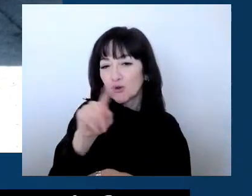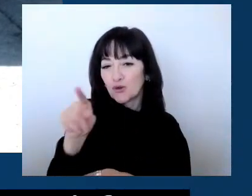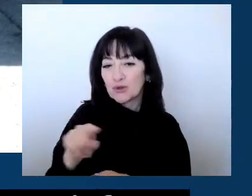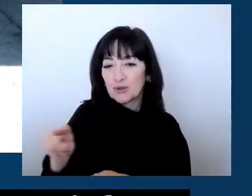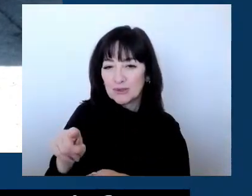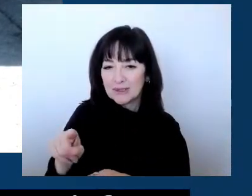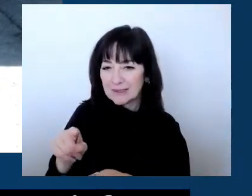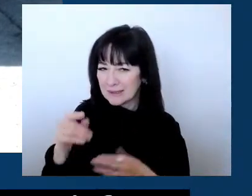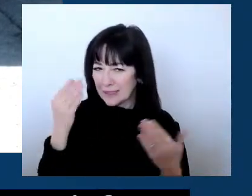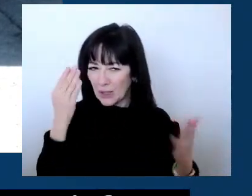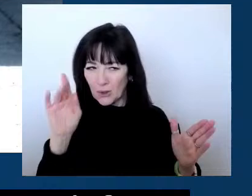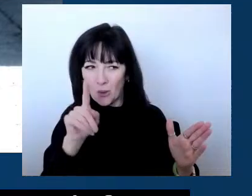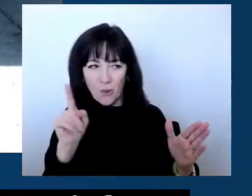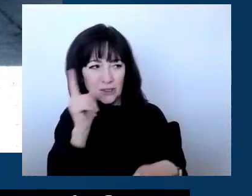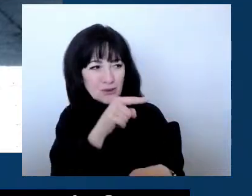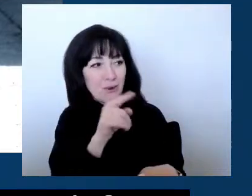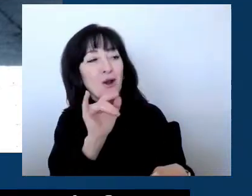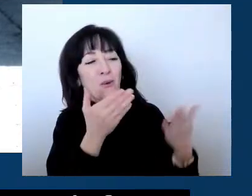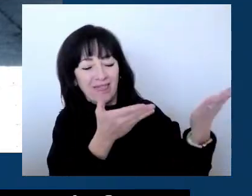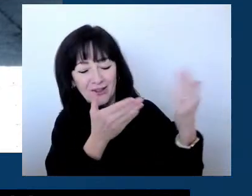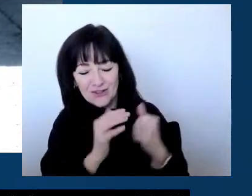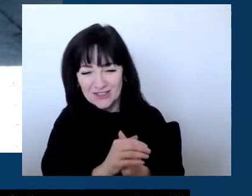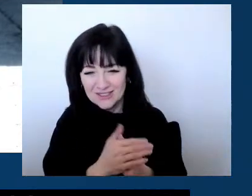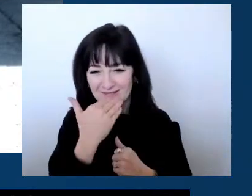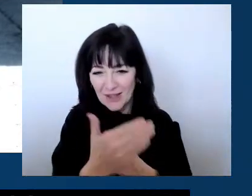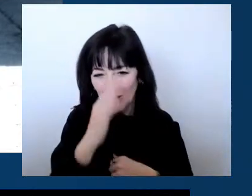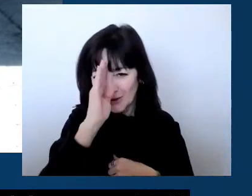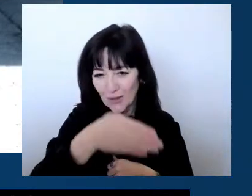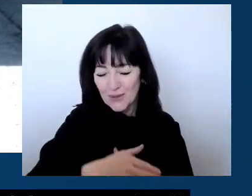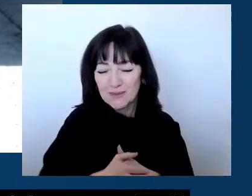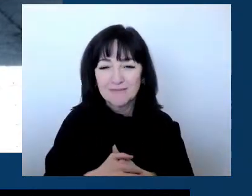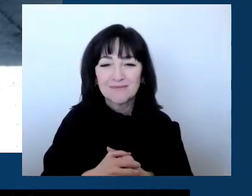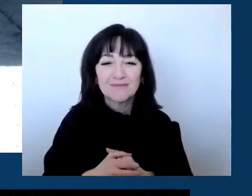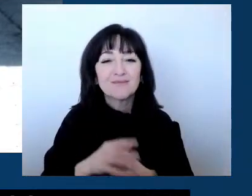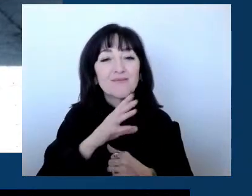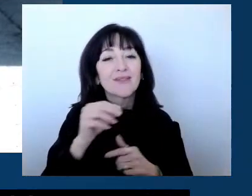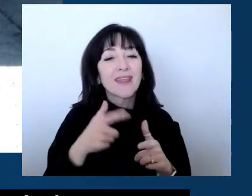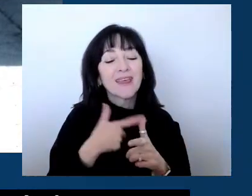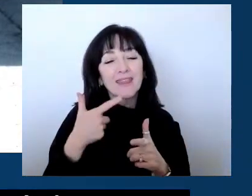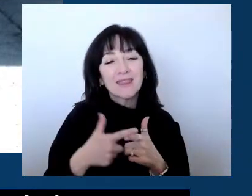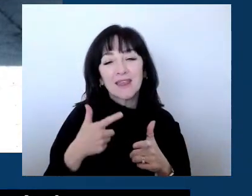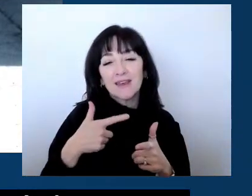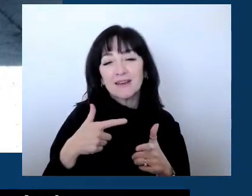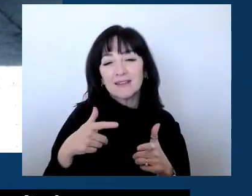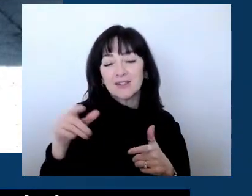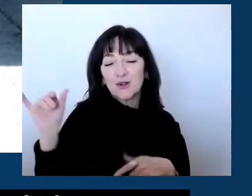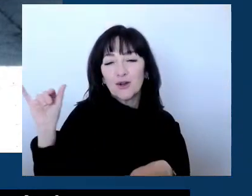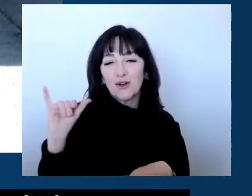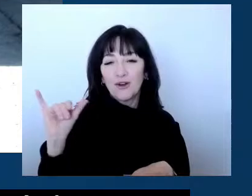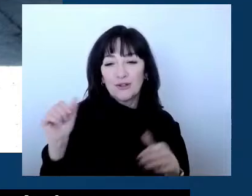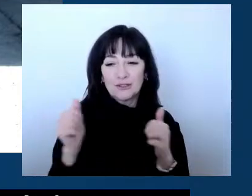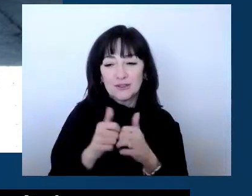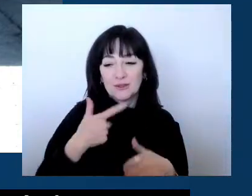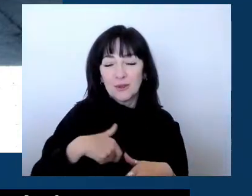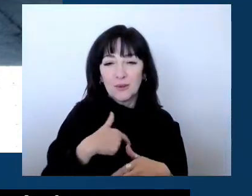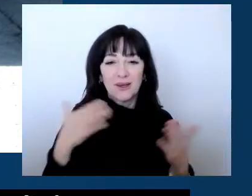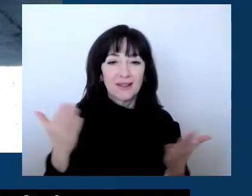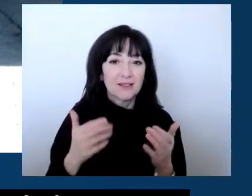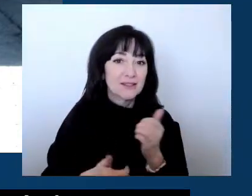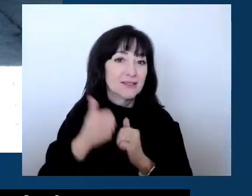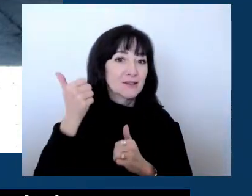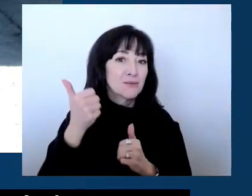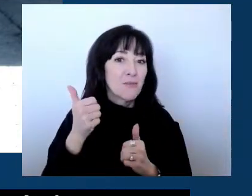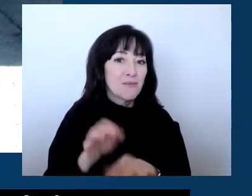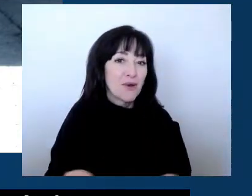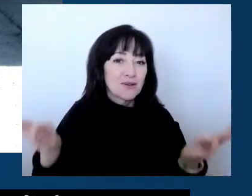know where she went. There she is, hello. And then we are also, I would say more important, the most important